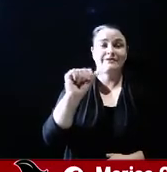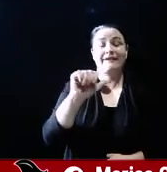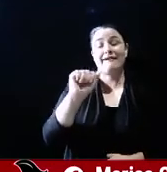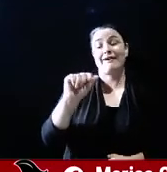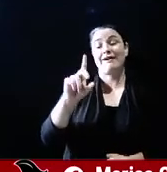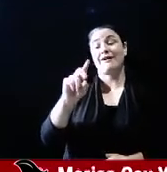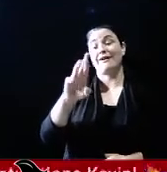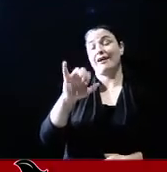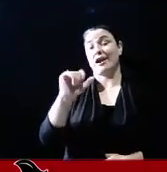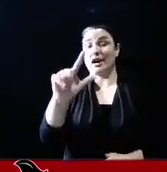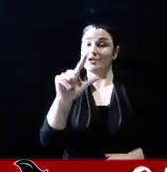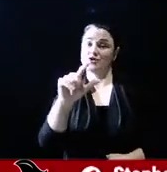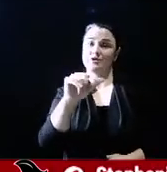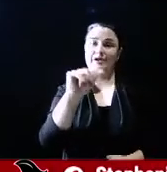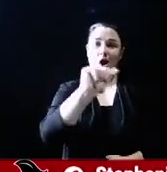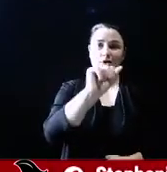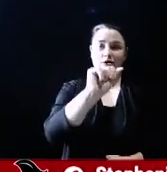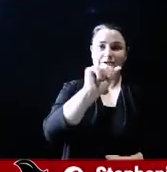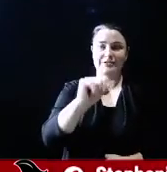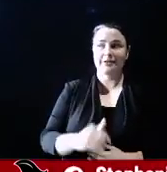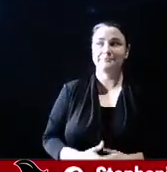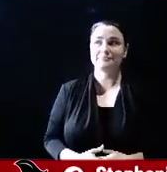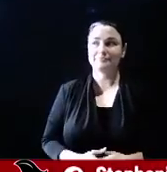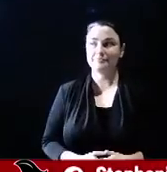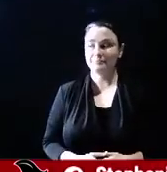Adrian Acosta.